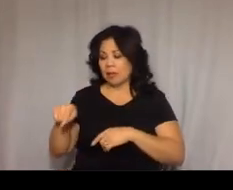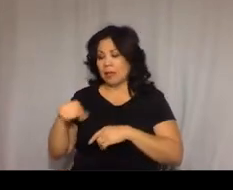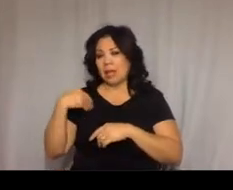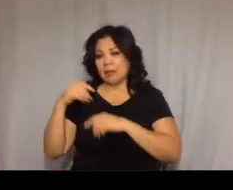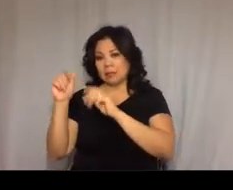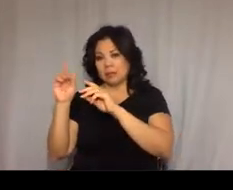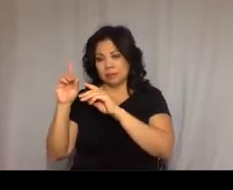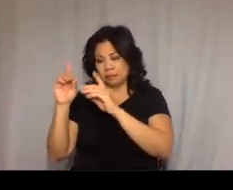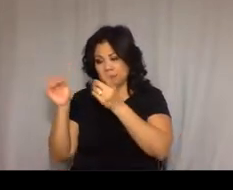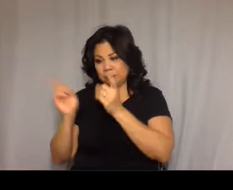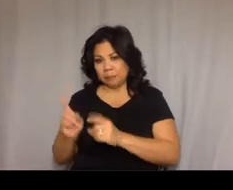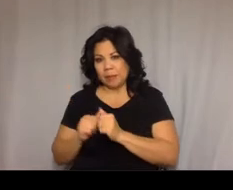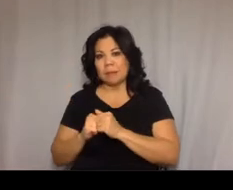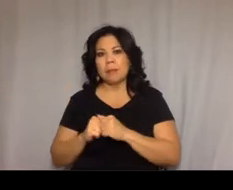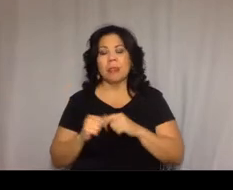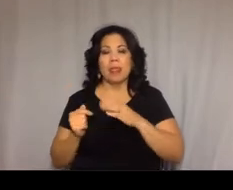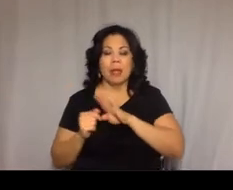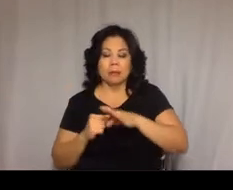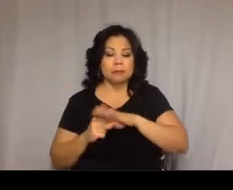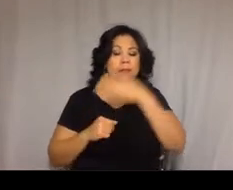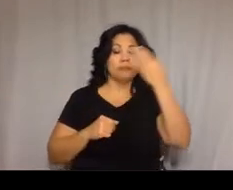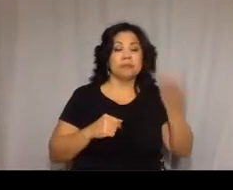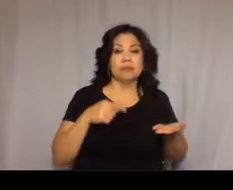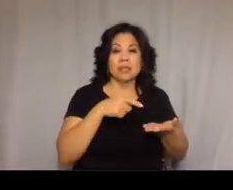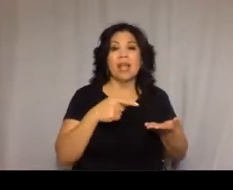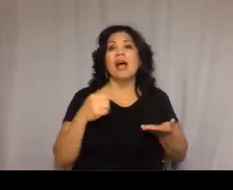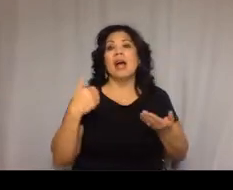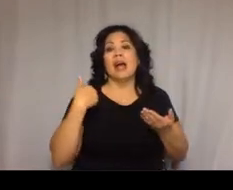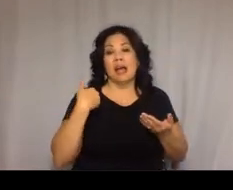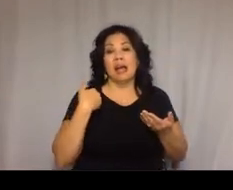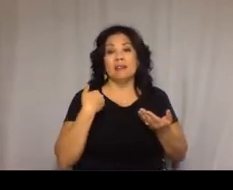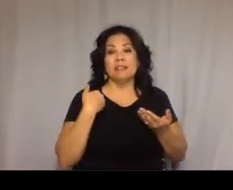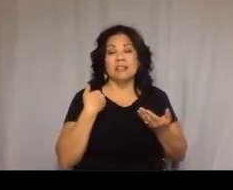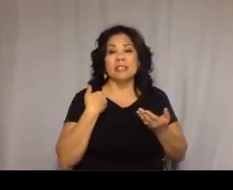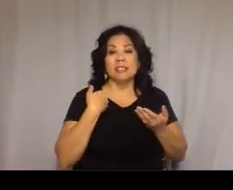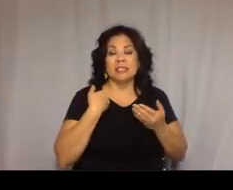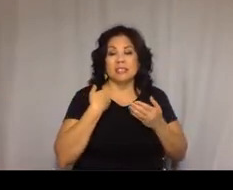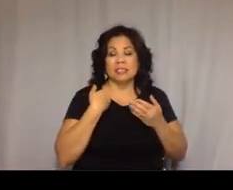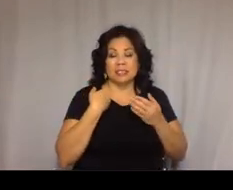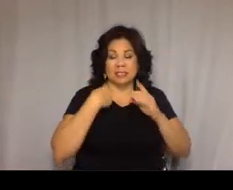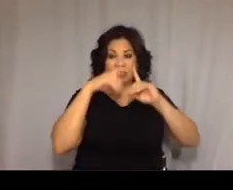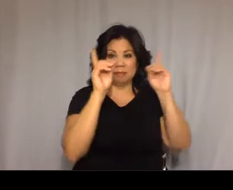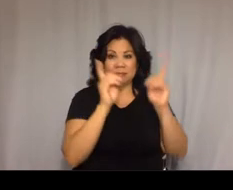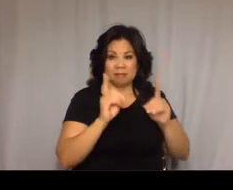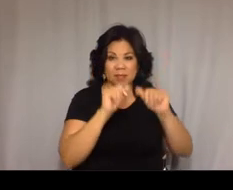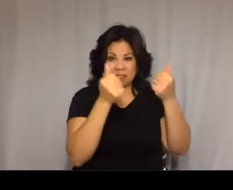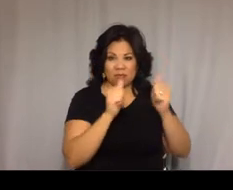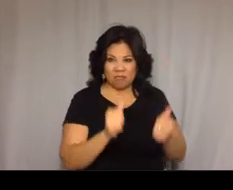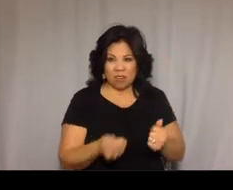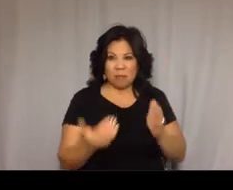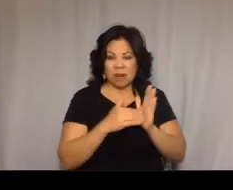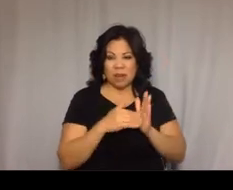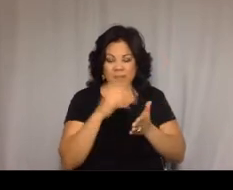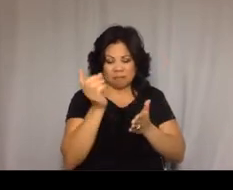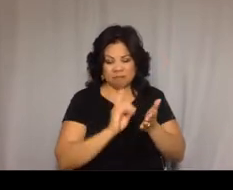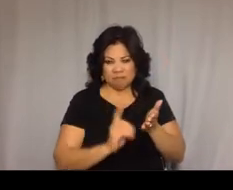flip my drawing over, and here I've got my pattern again. So I'm going to put my second piece of paper down right on